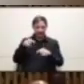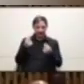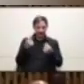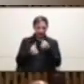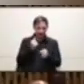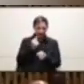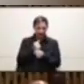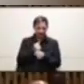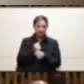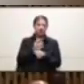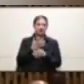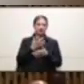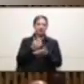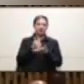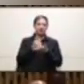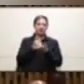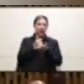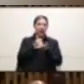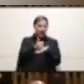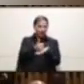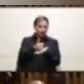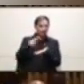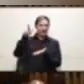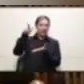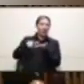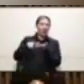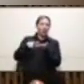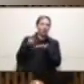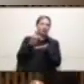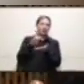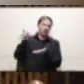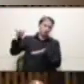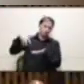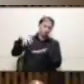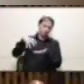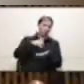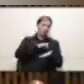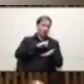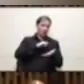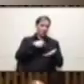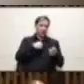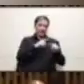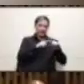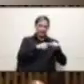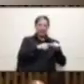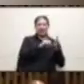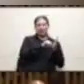low revenue collection, and the municipality is a grant-reliant municipality.